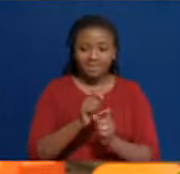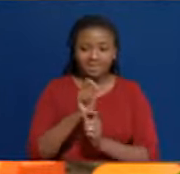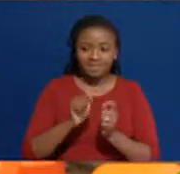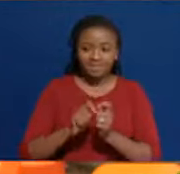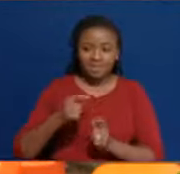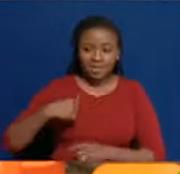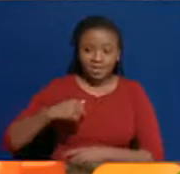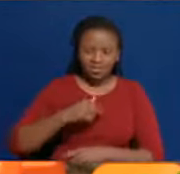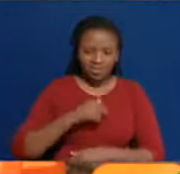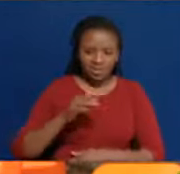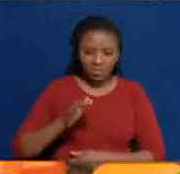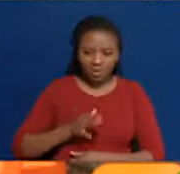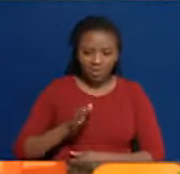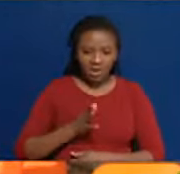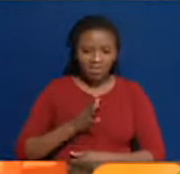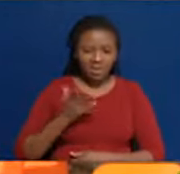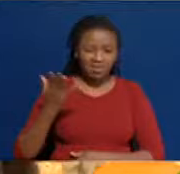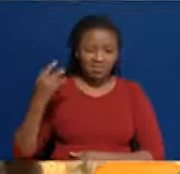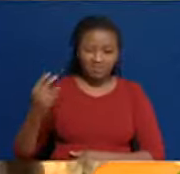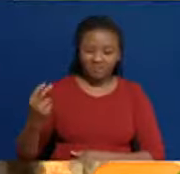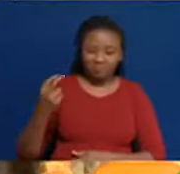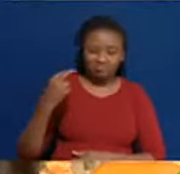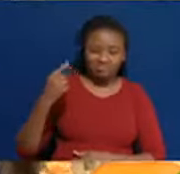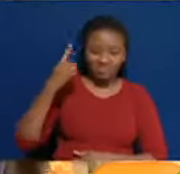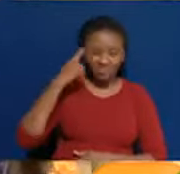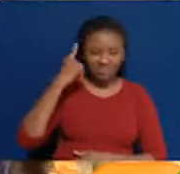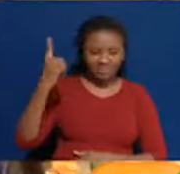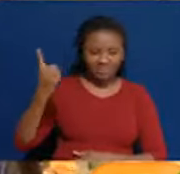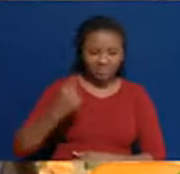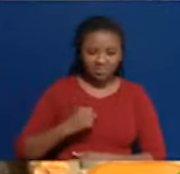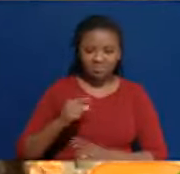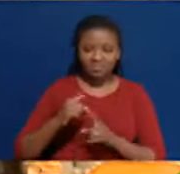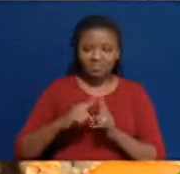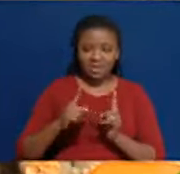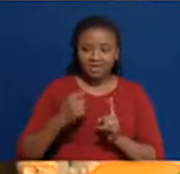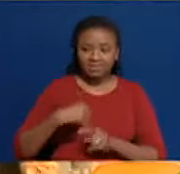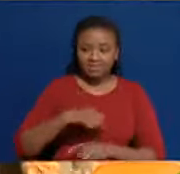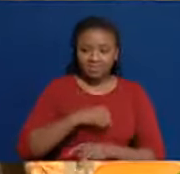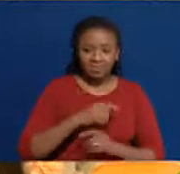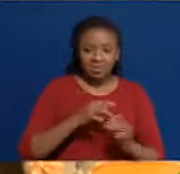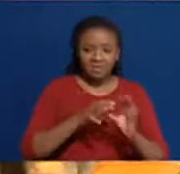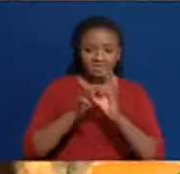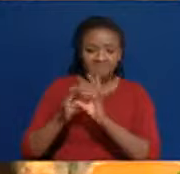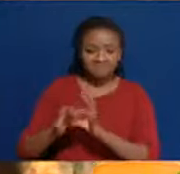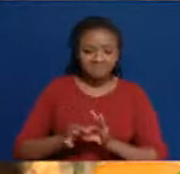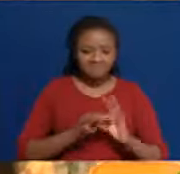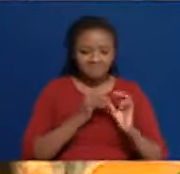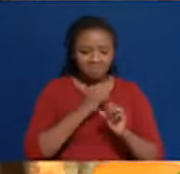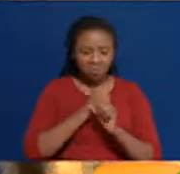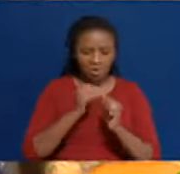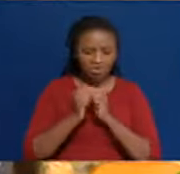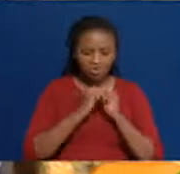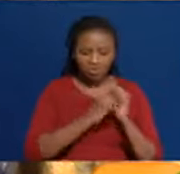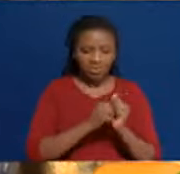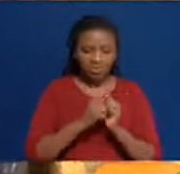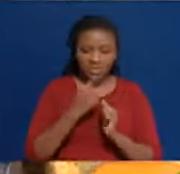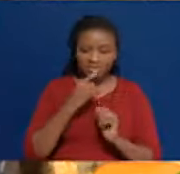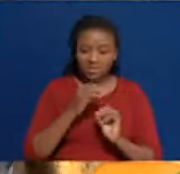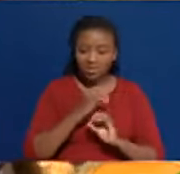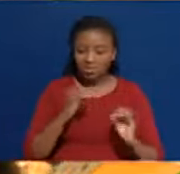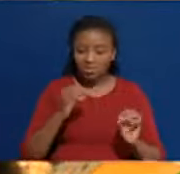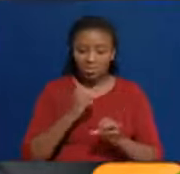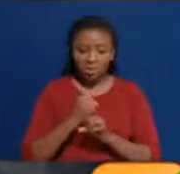tulikuwa tumedharaulika kabisa na tukatengwa, lakini kwa sababu ya kuungana tukasema lazima tufanye. Hakuna kazi ya mwanamume